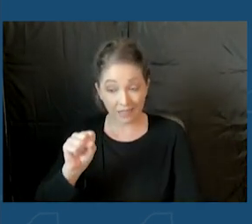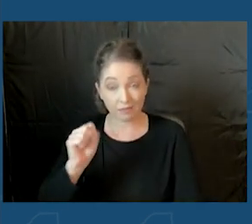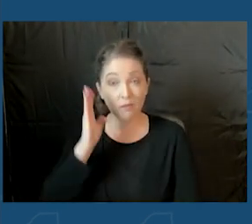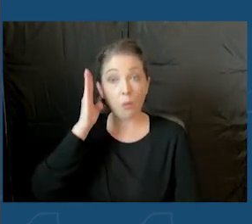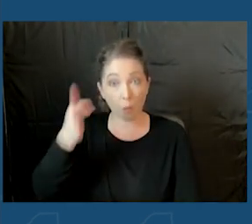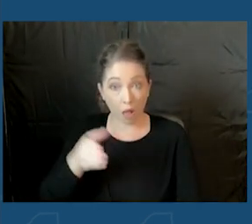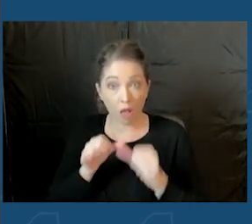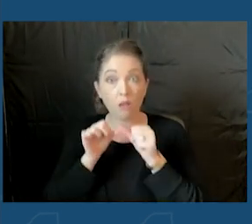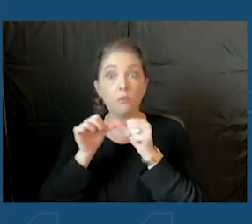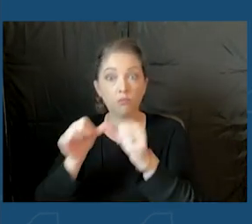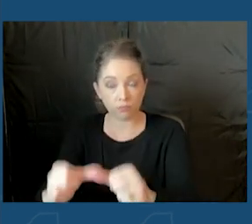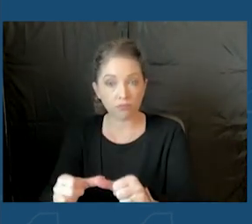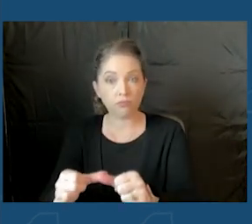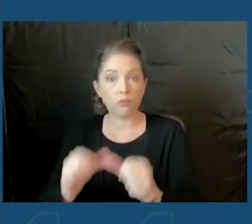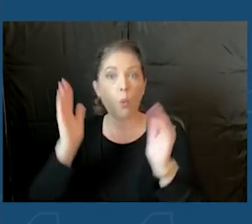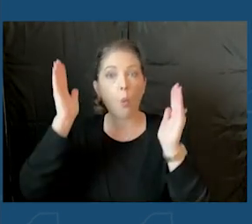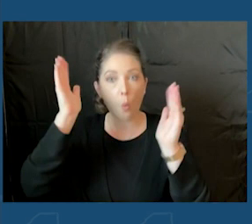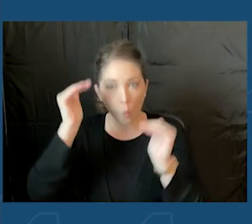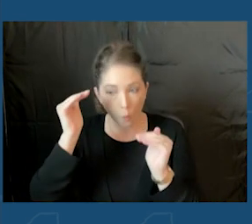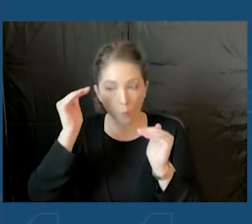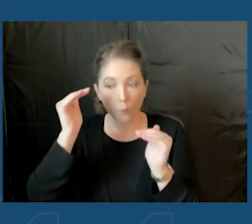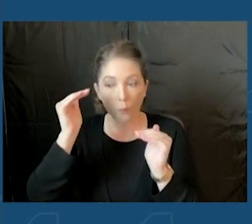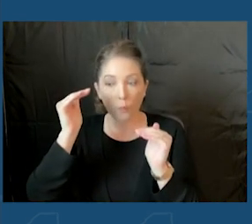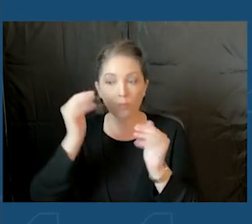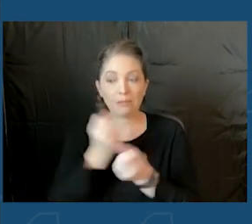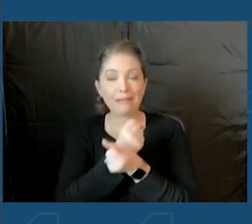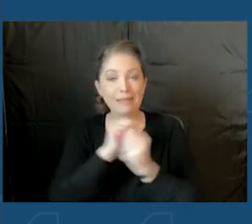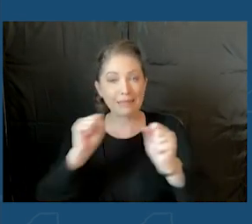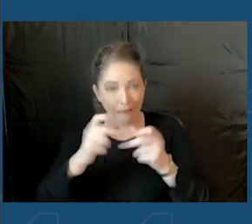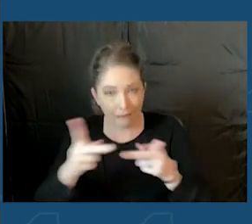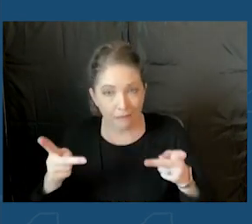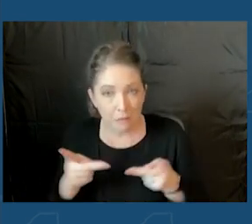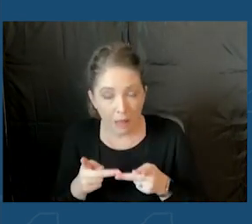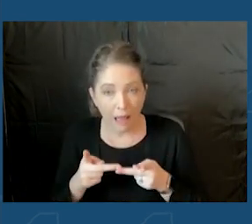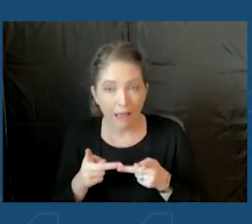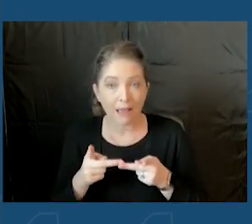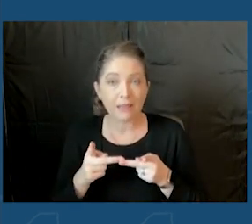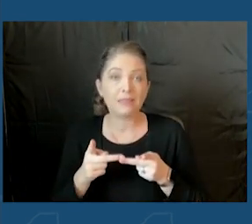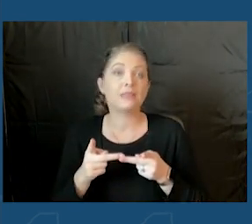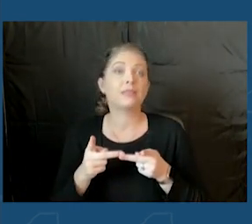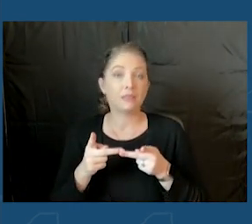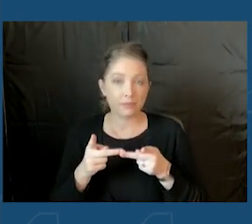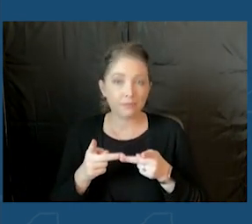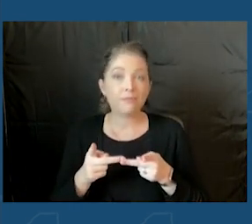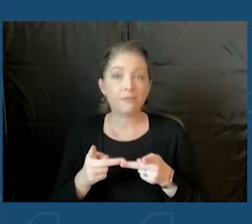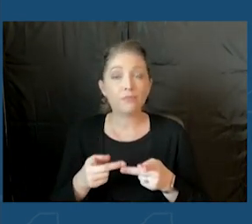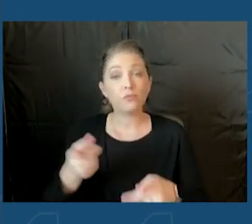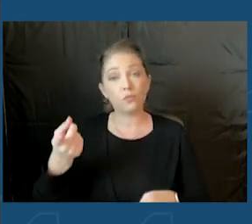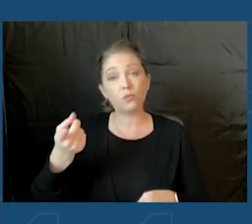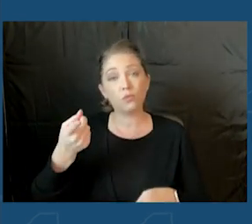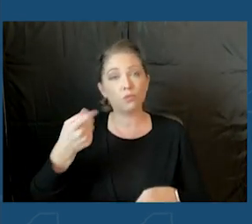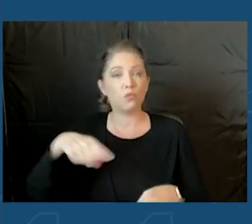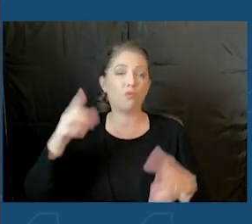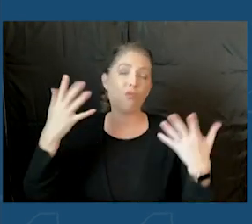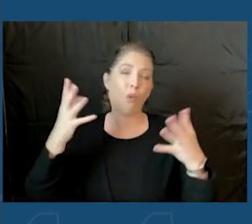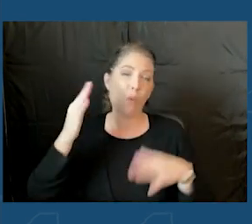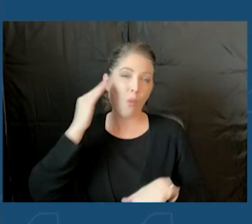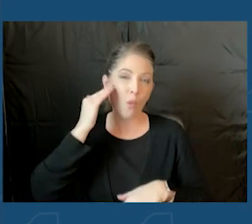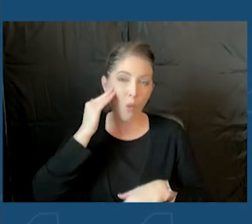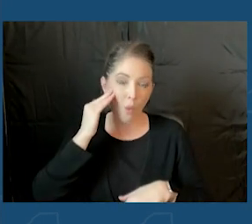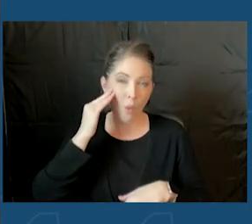be a beacon of hope, a safe harbor, a sanctuary. As you've all heard, New York